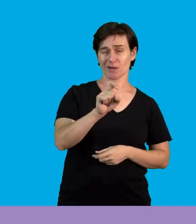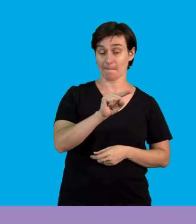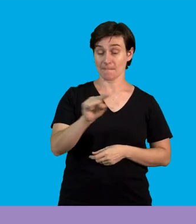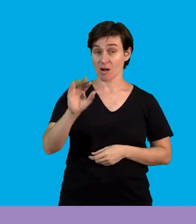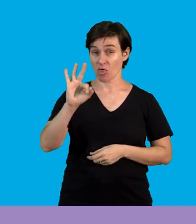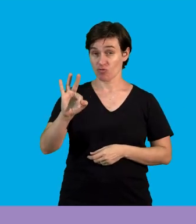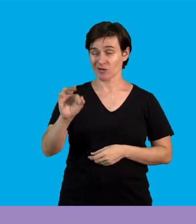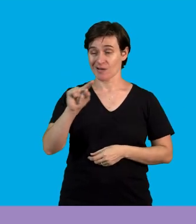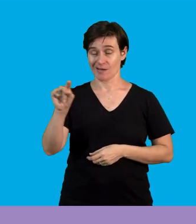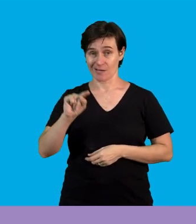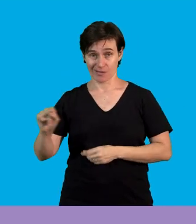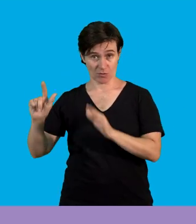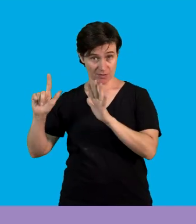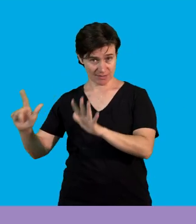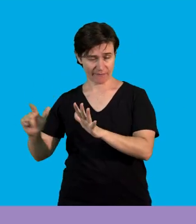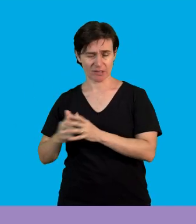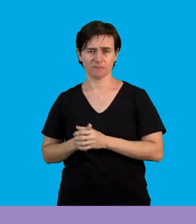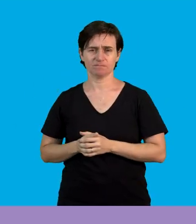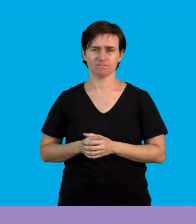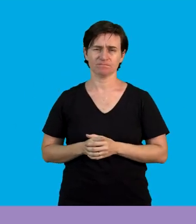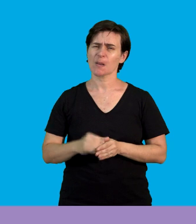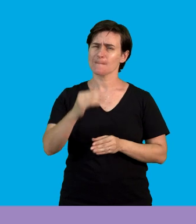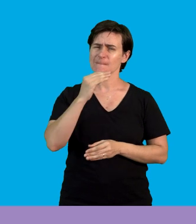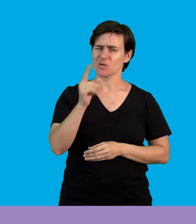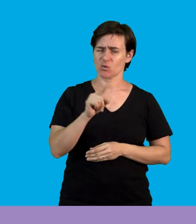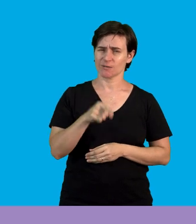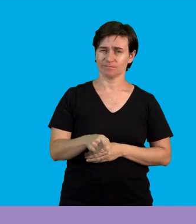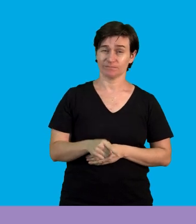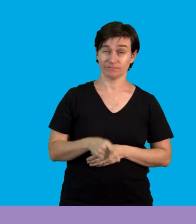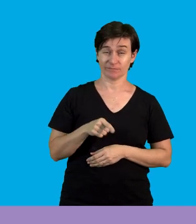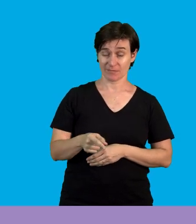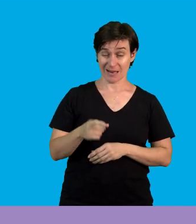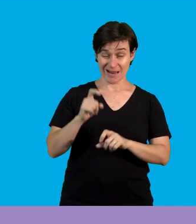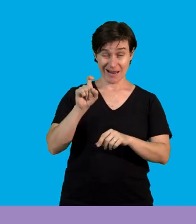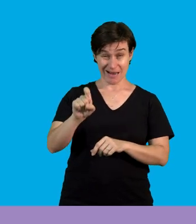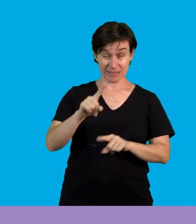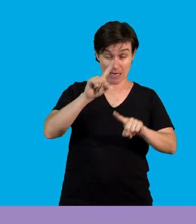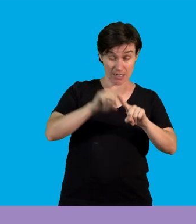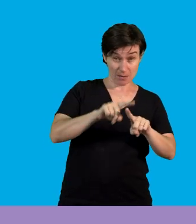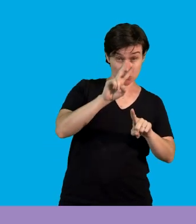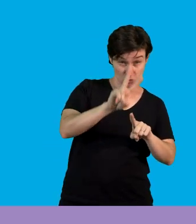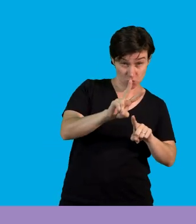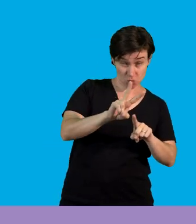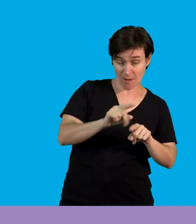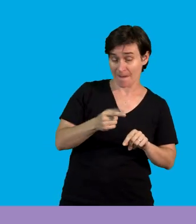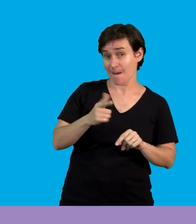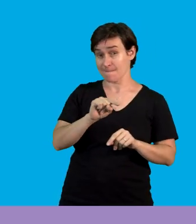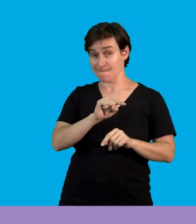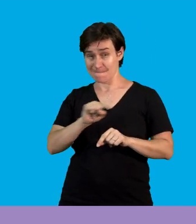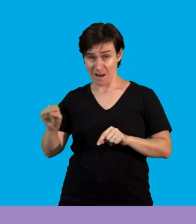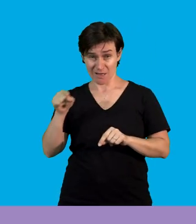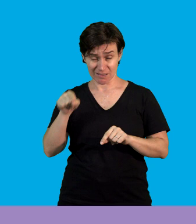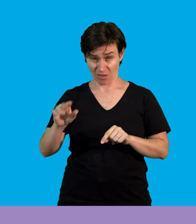2x minus 3 equals to 7, which then says a certain number multiplied by